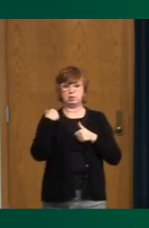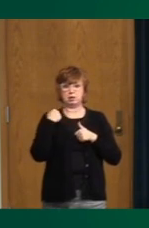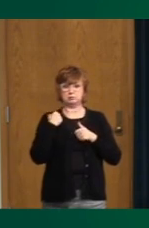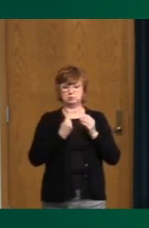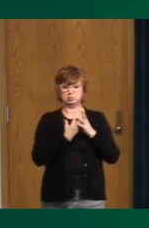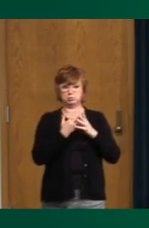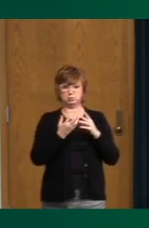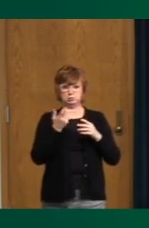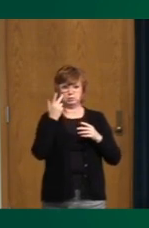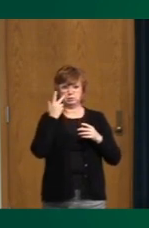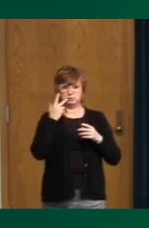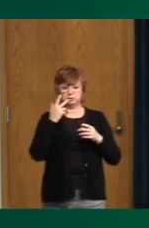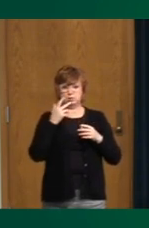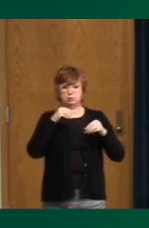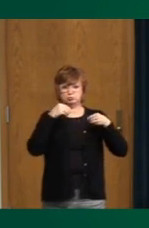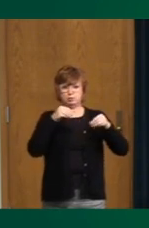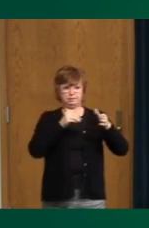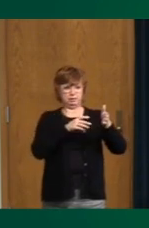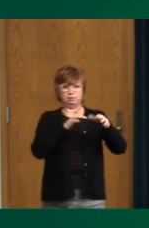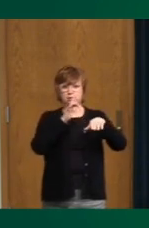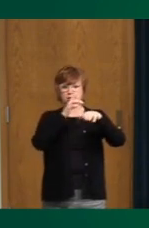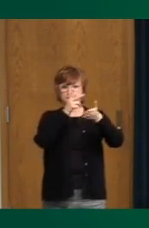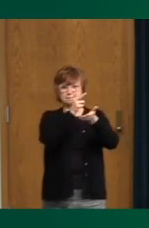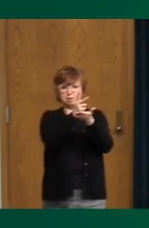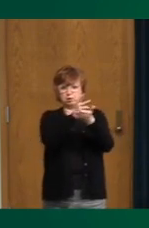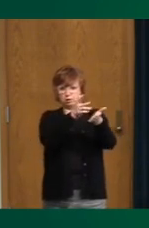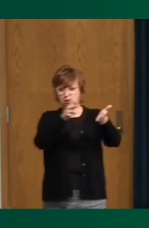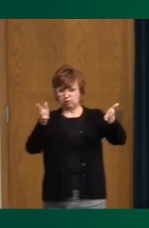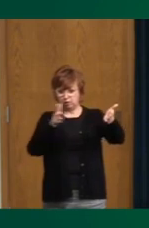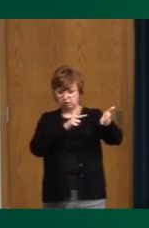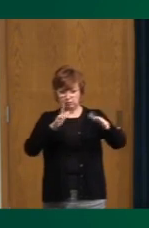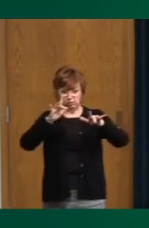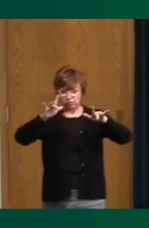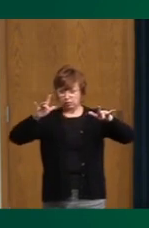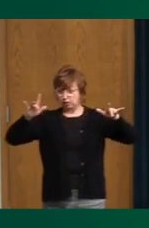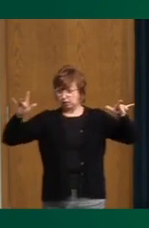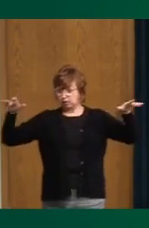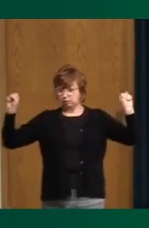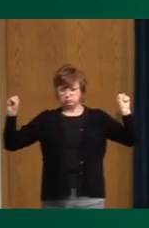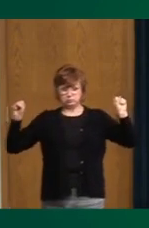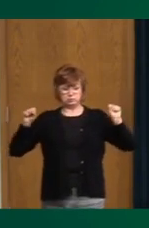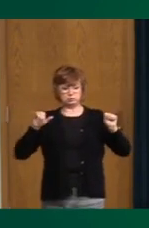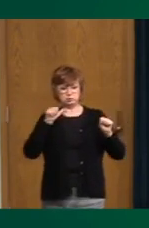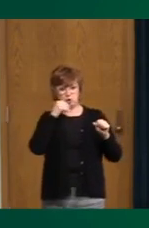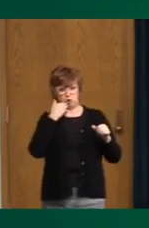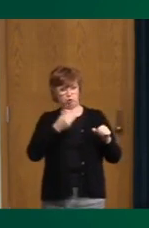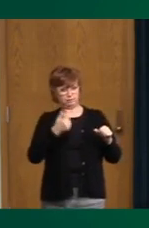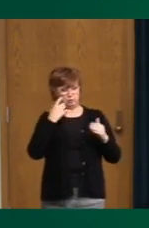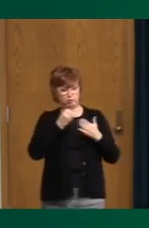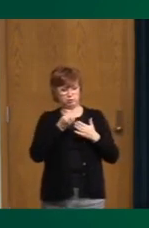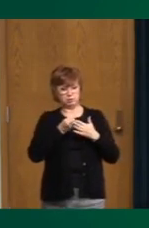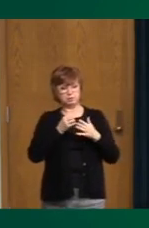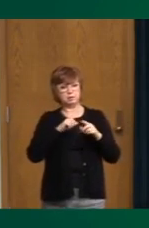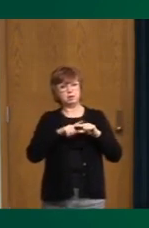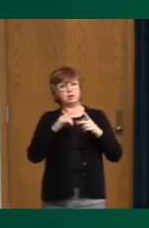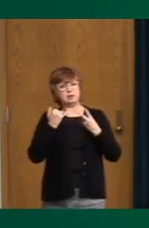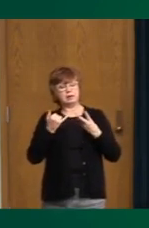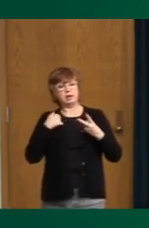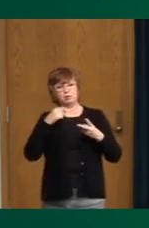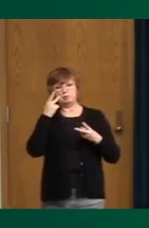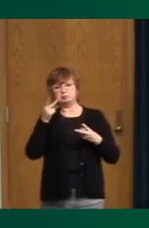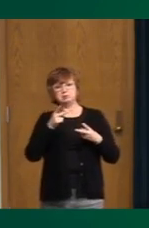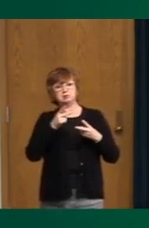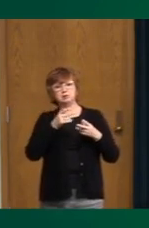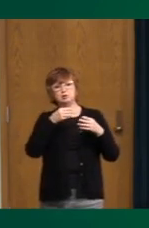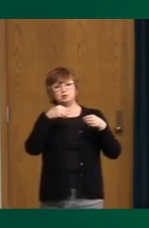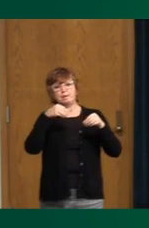situation. Then as you gradually reopen, we now have full parking lots. And I would submit that, if you have a parking lot where you normally